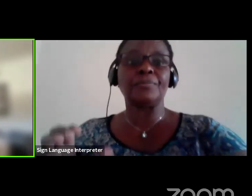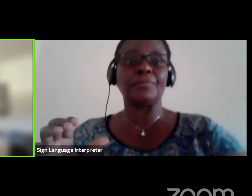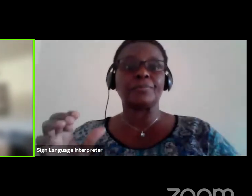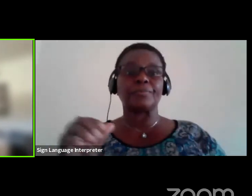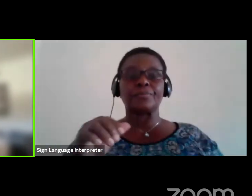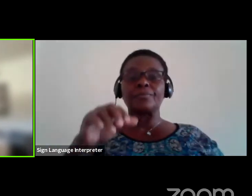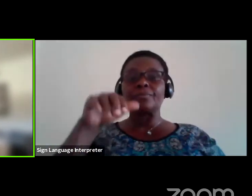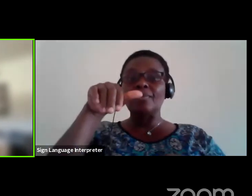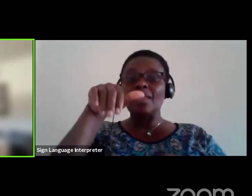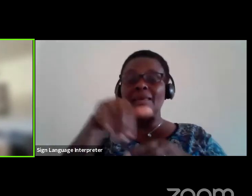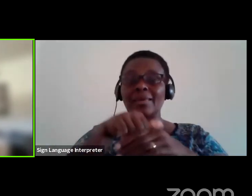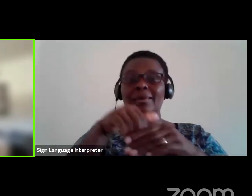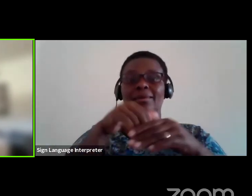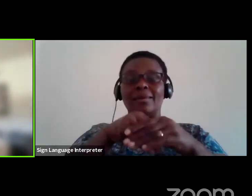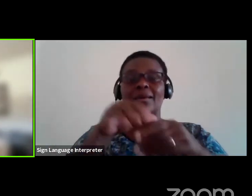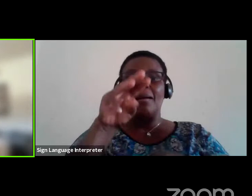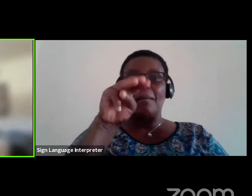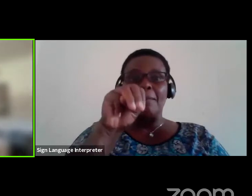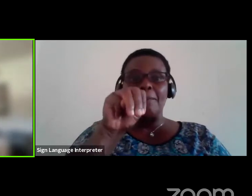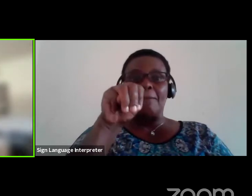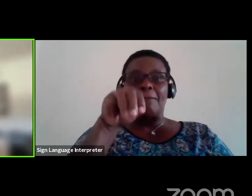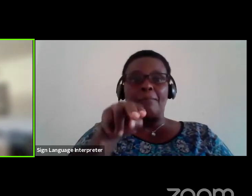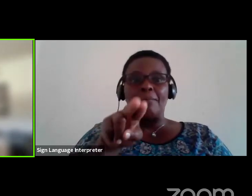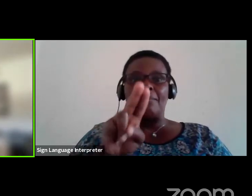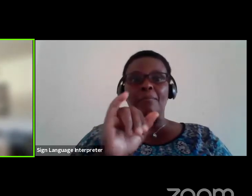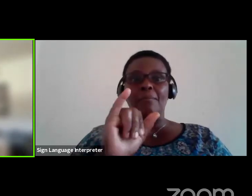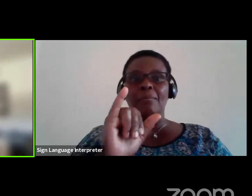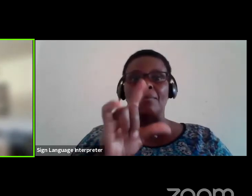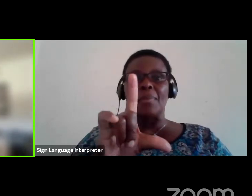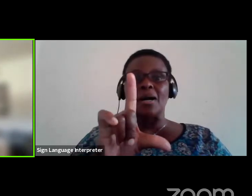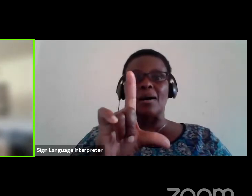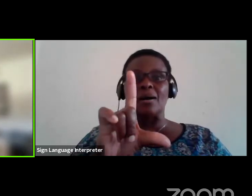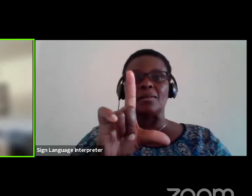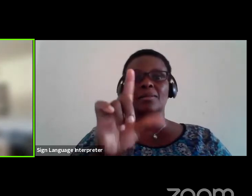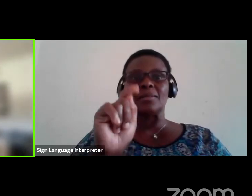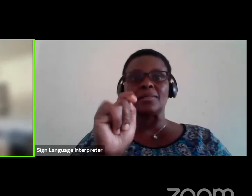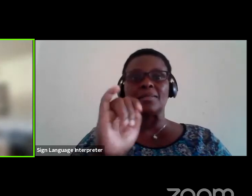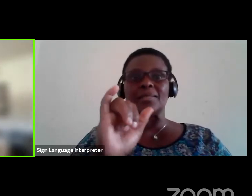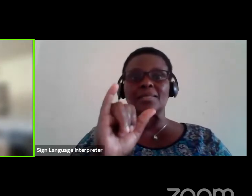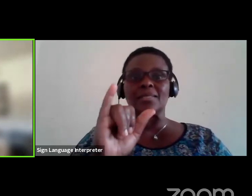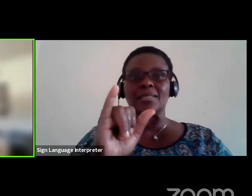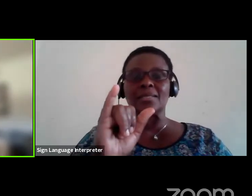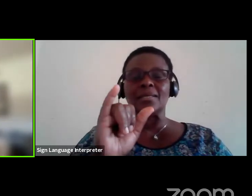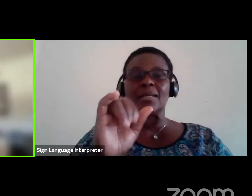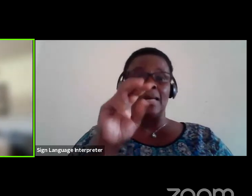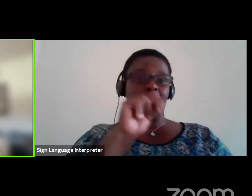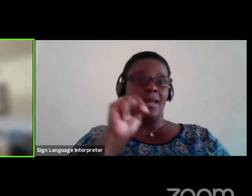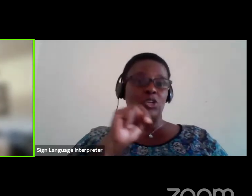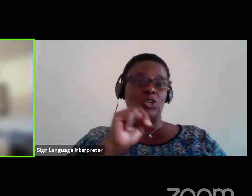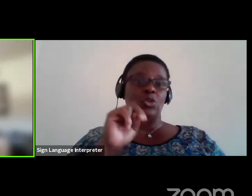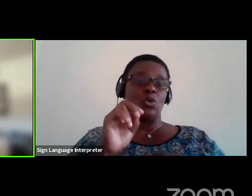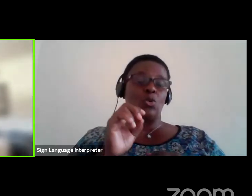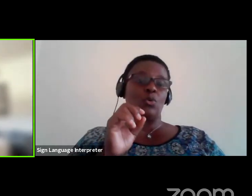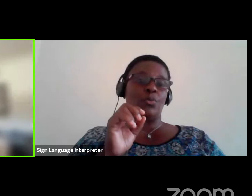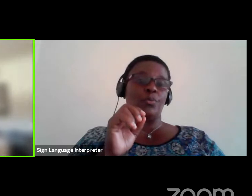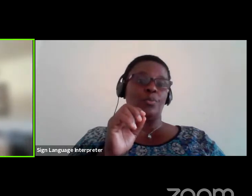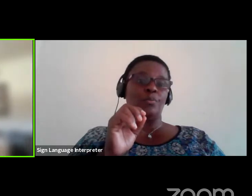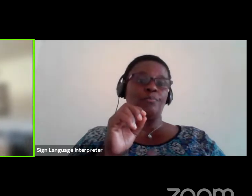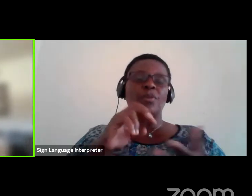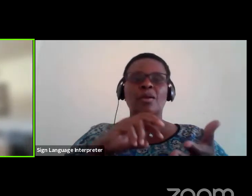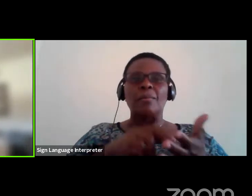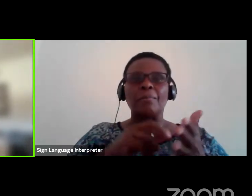corporations. Oftentimes, they even have double standards. In the countries where they are headquartered or domiciled